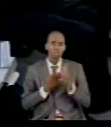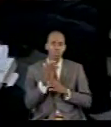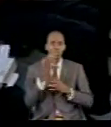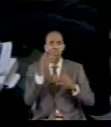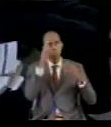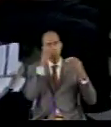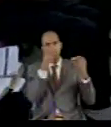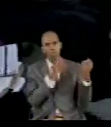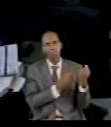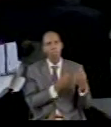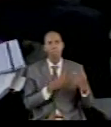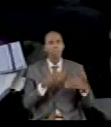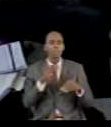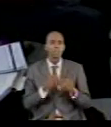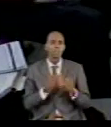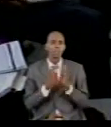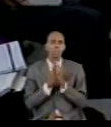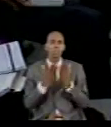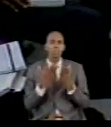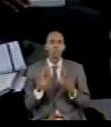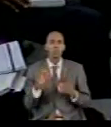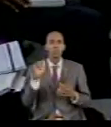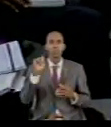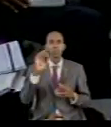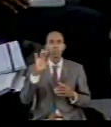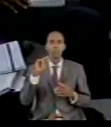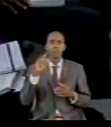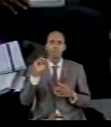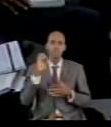Acts chapter 15,